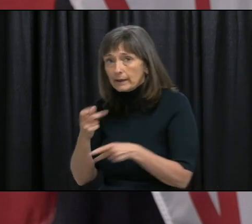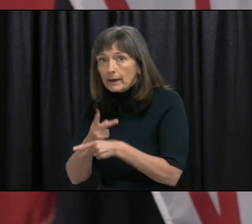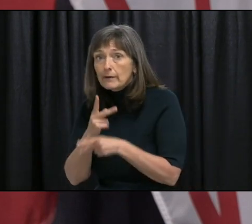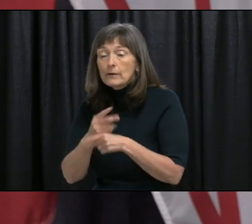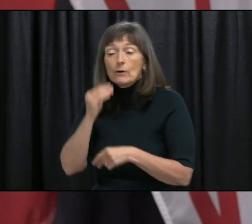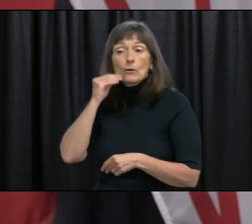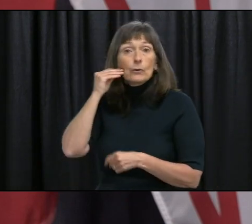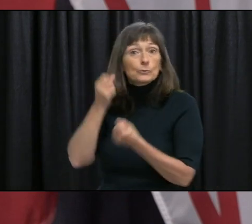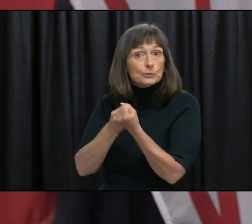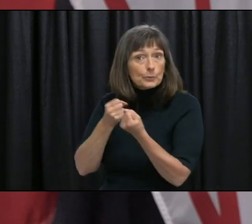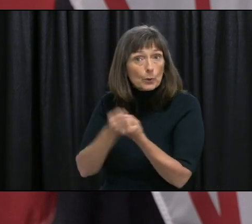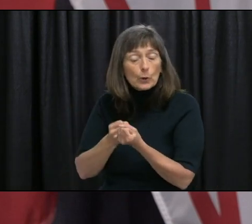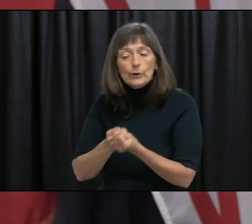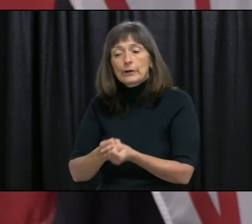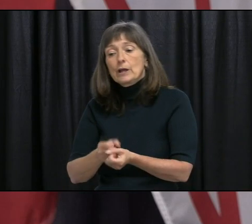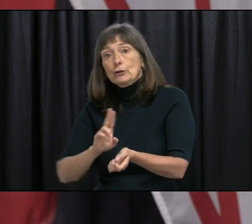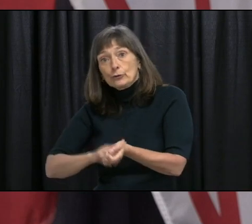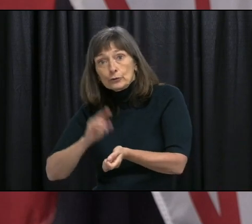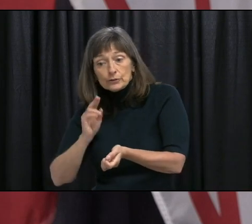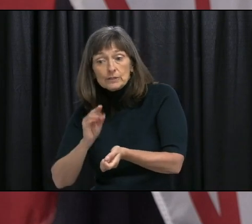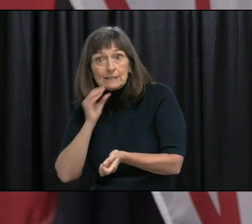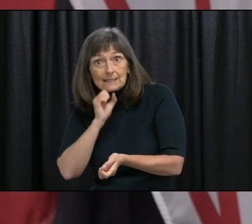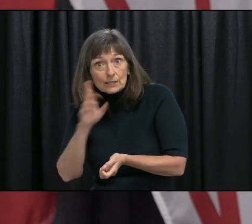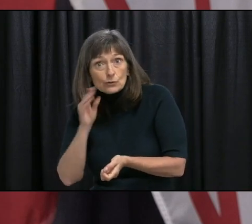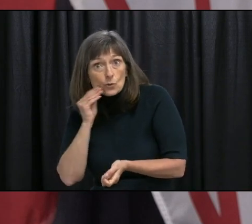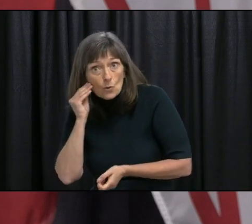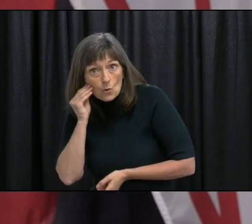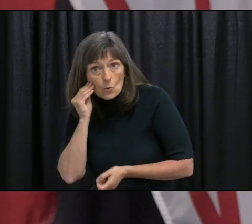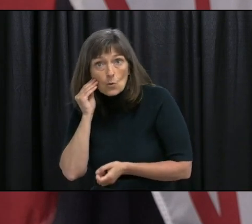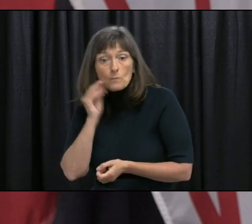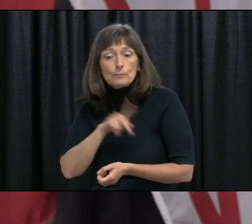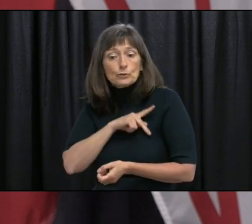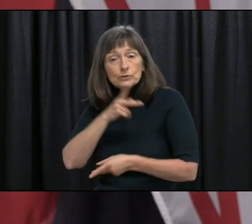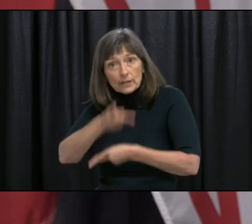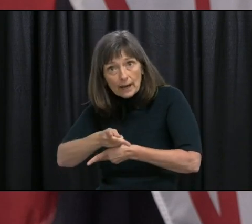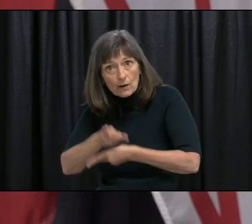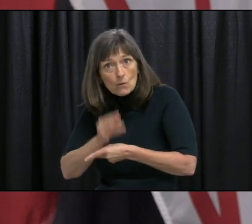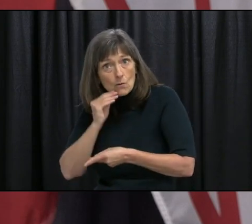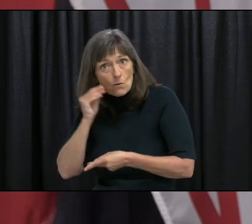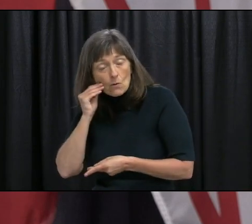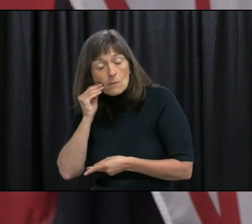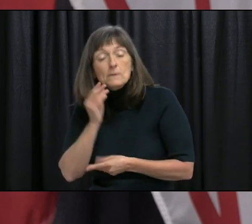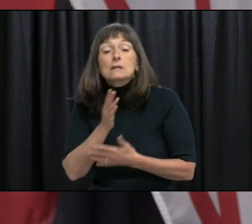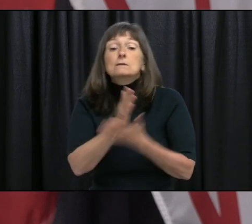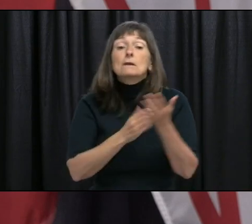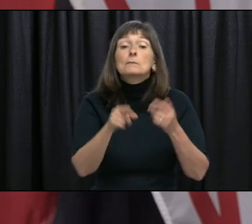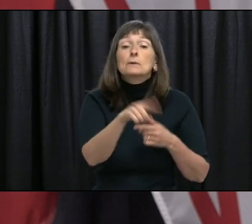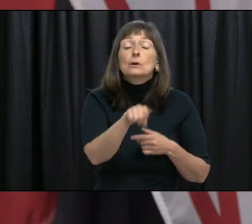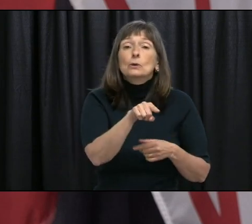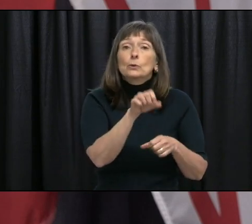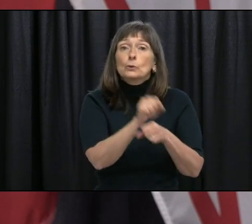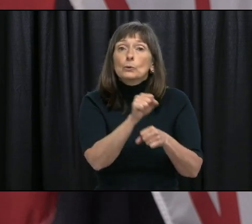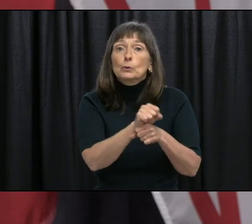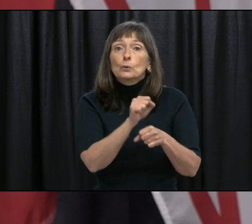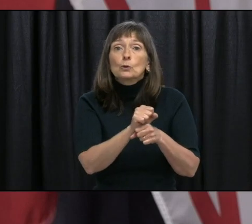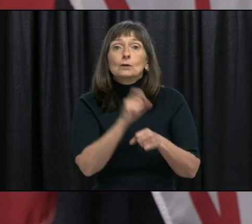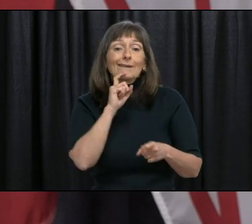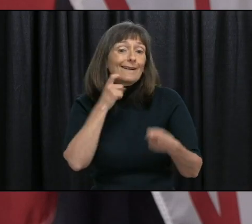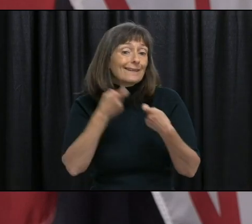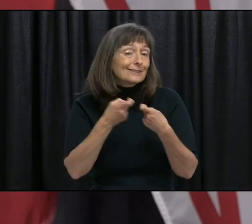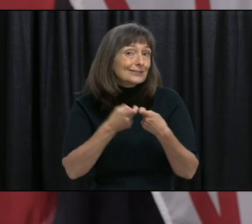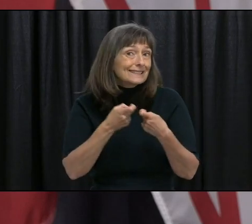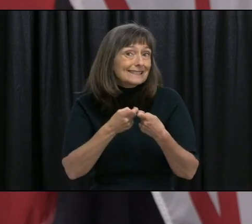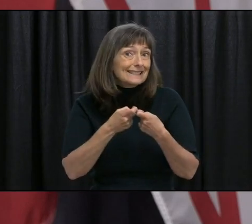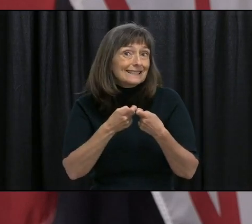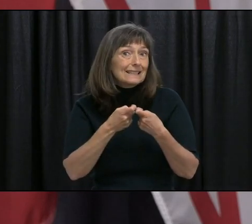support services or long-term care homes or personal care homes. For those of us for those that work in the electricity